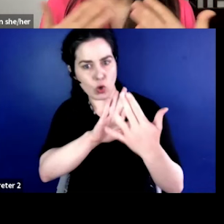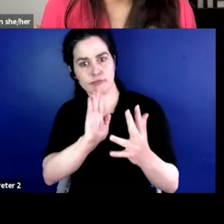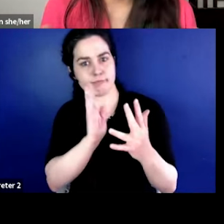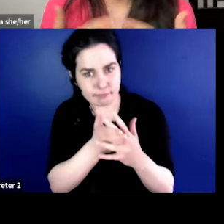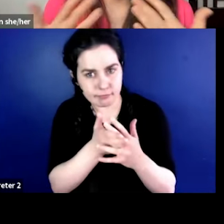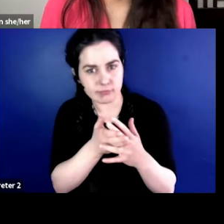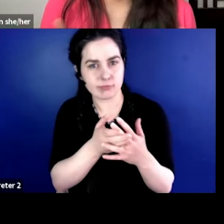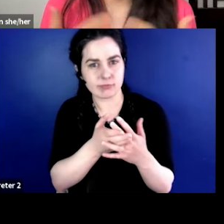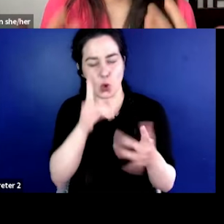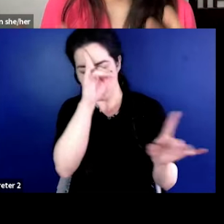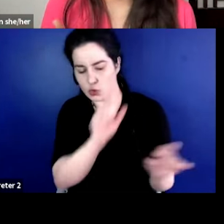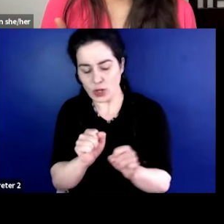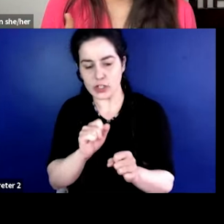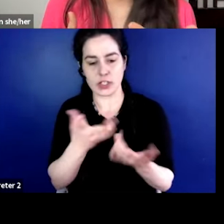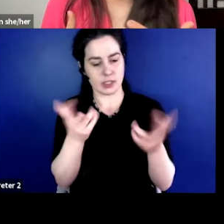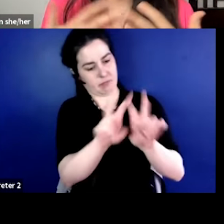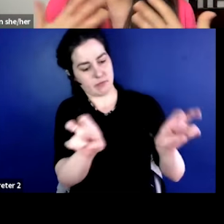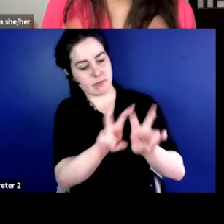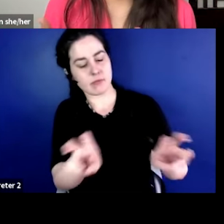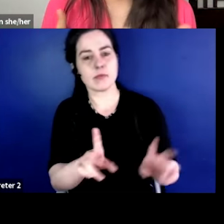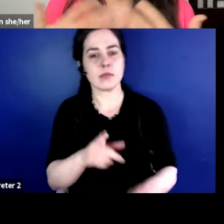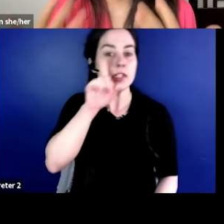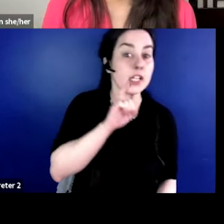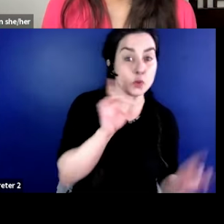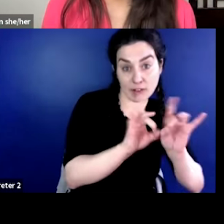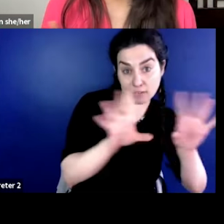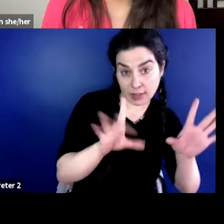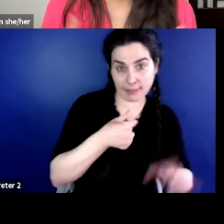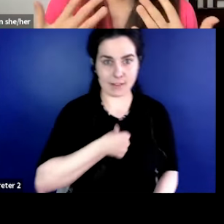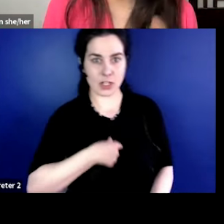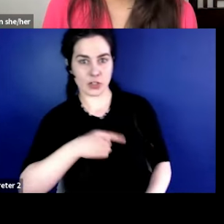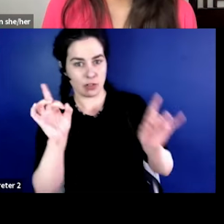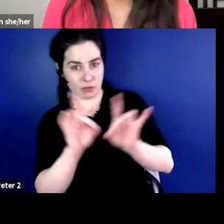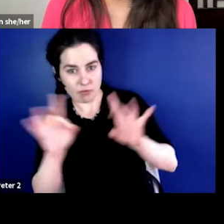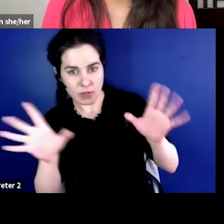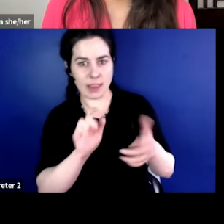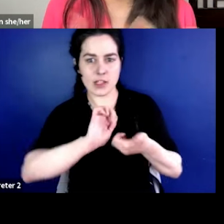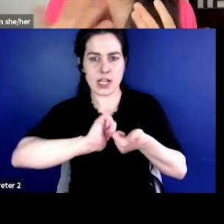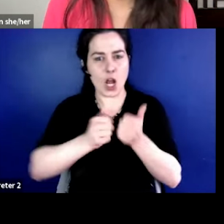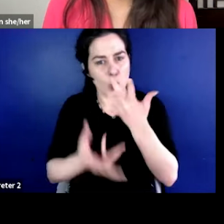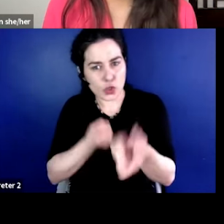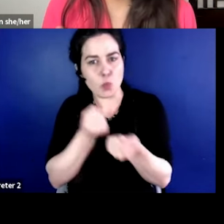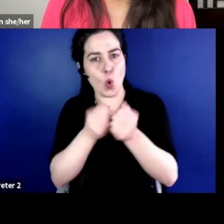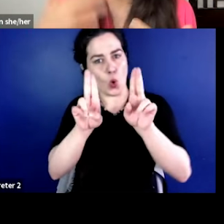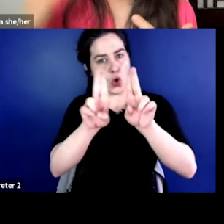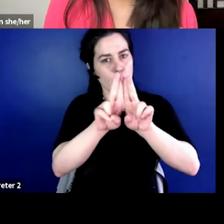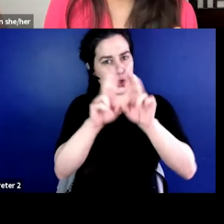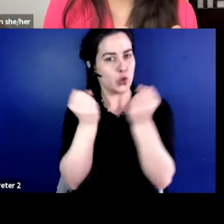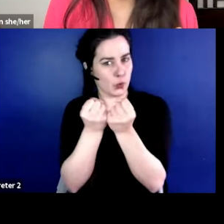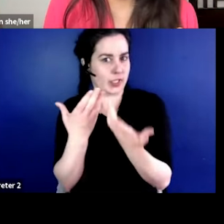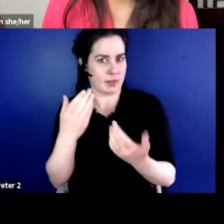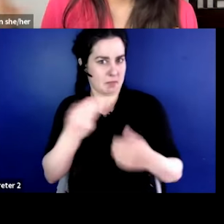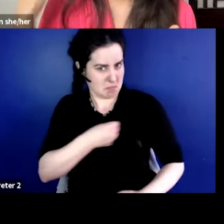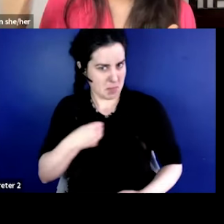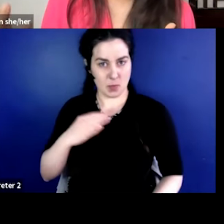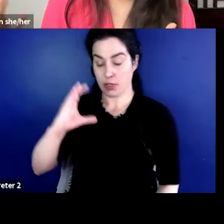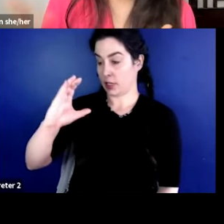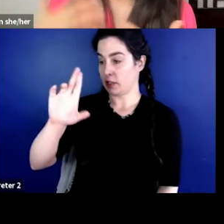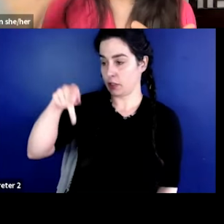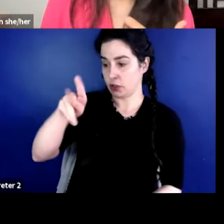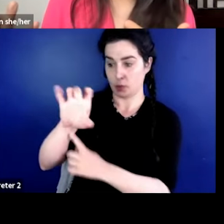strategies to look at sexual violence and gender-based violence and support people, unionized members. That was really important for us. And CUPE has actually come up with this great suite